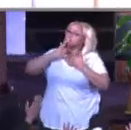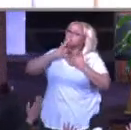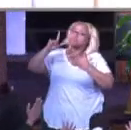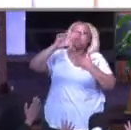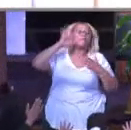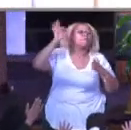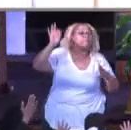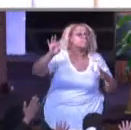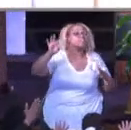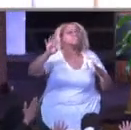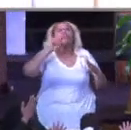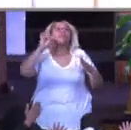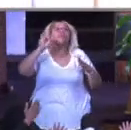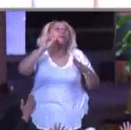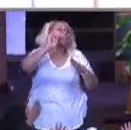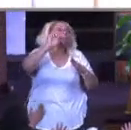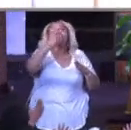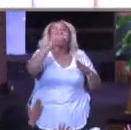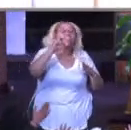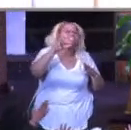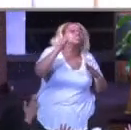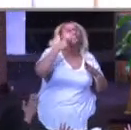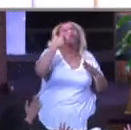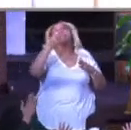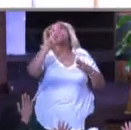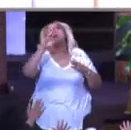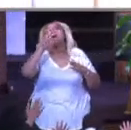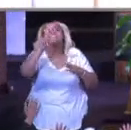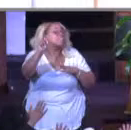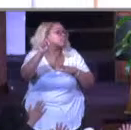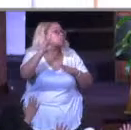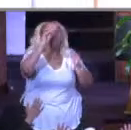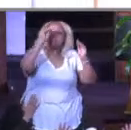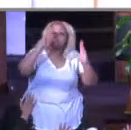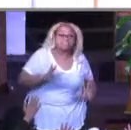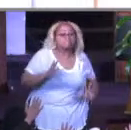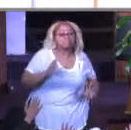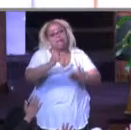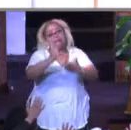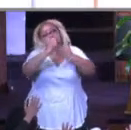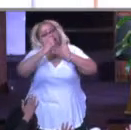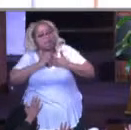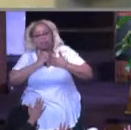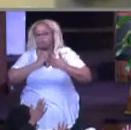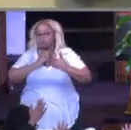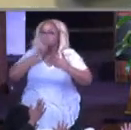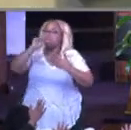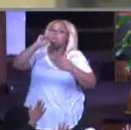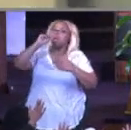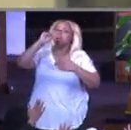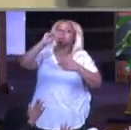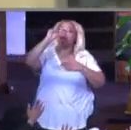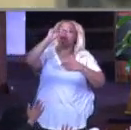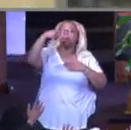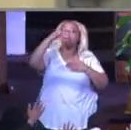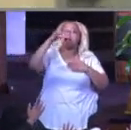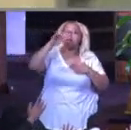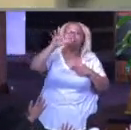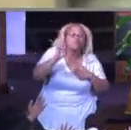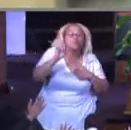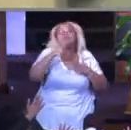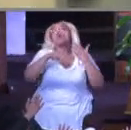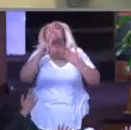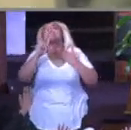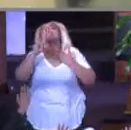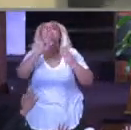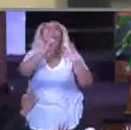to be a pastor or an evangelist or a prophet. Oh, God, or a teacher. Help me, God, to be an apostle. What is the gift? What